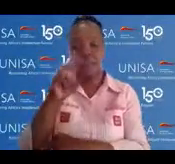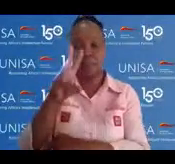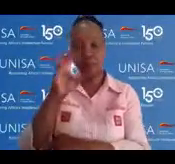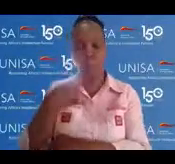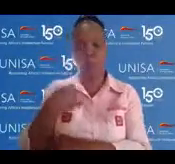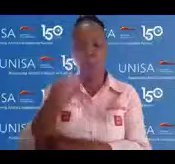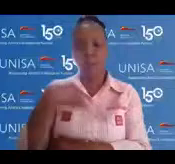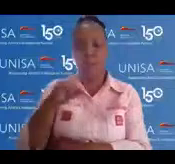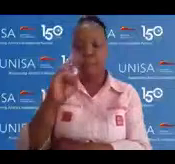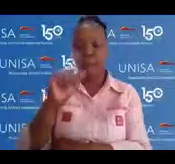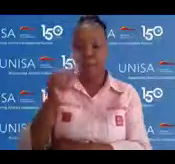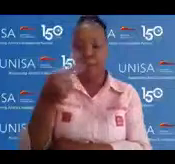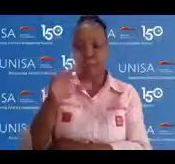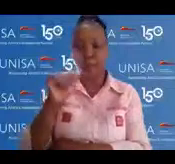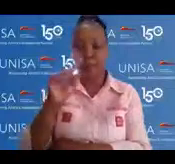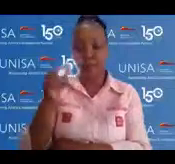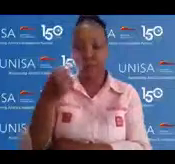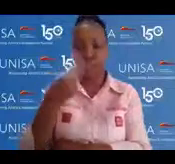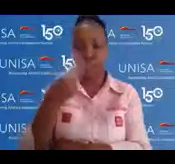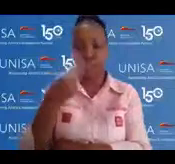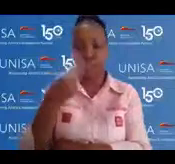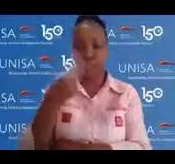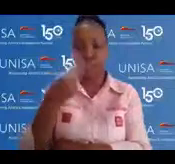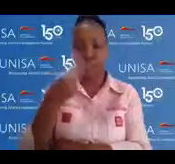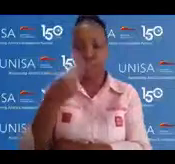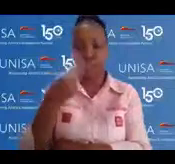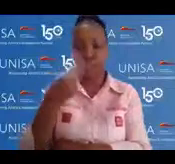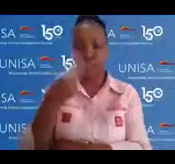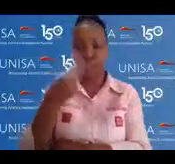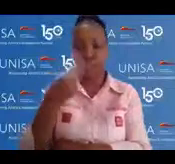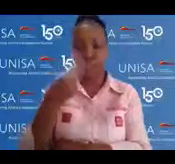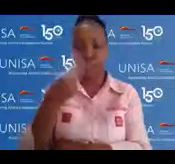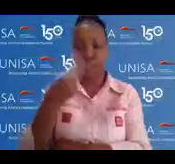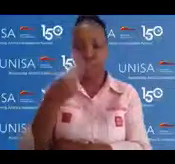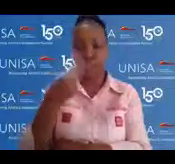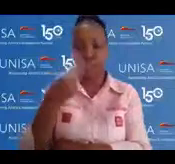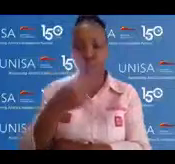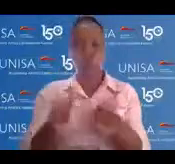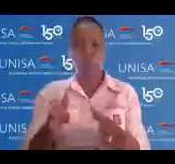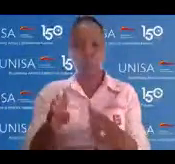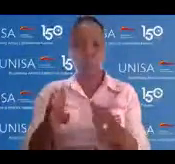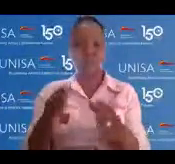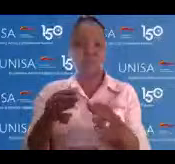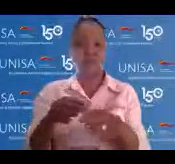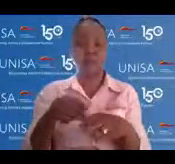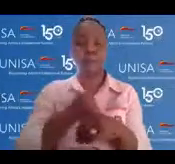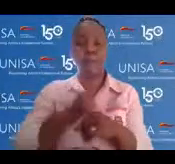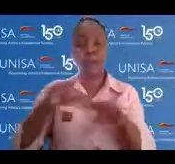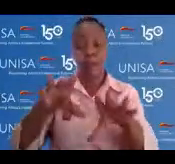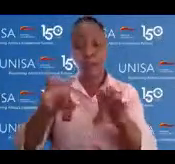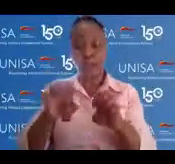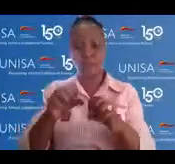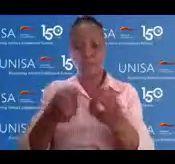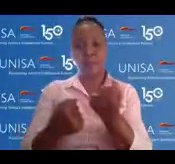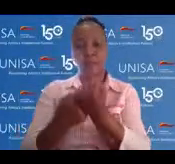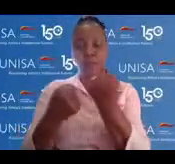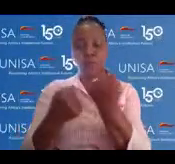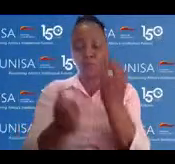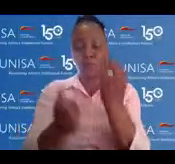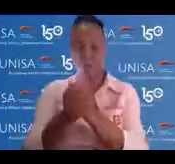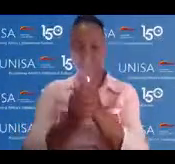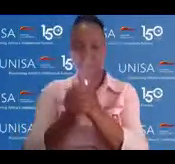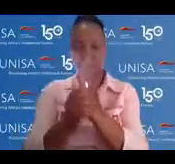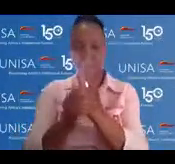presenting to you accessing the Open myExam support site.